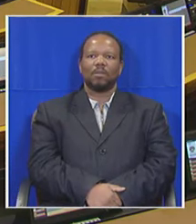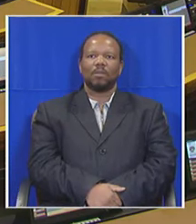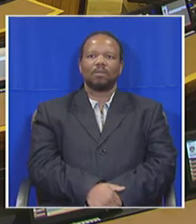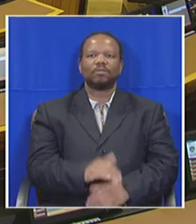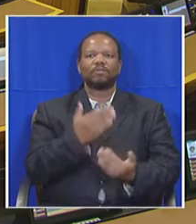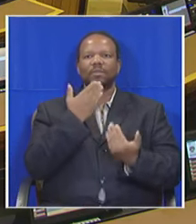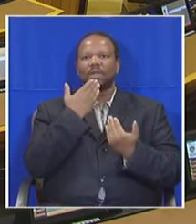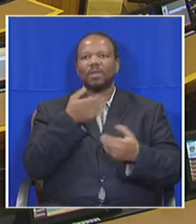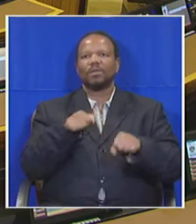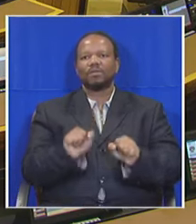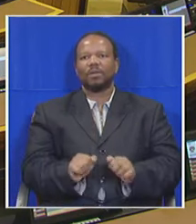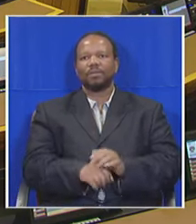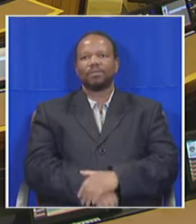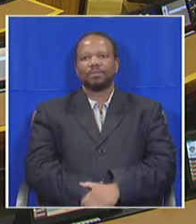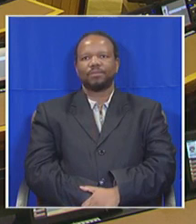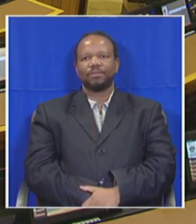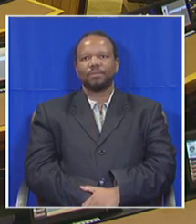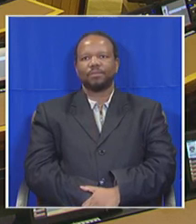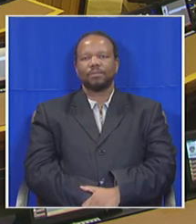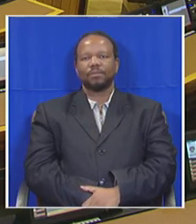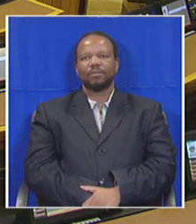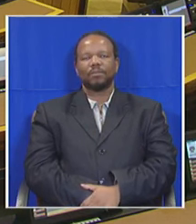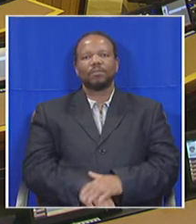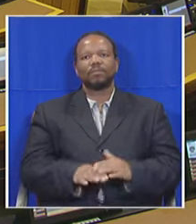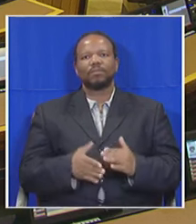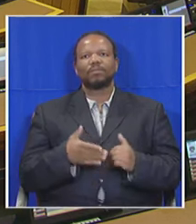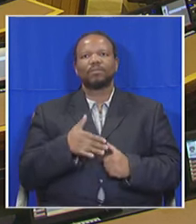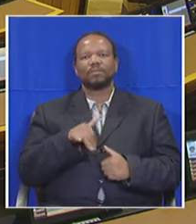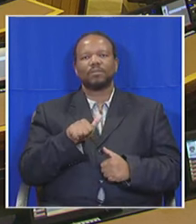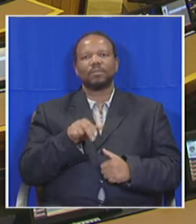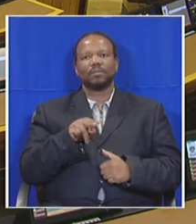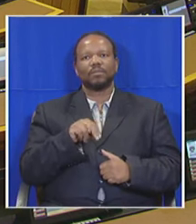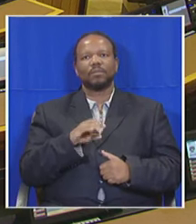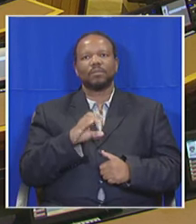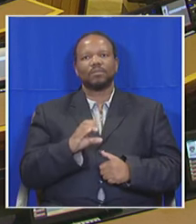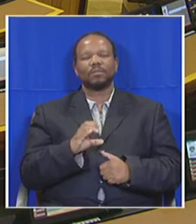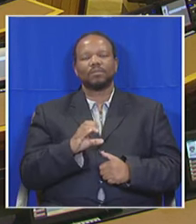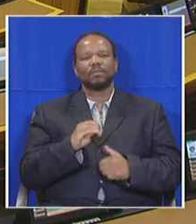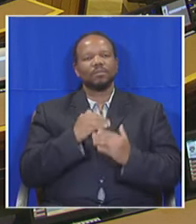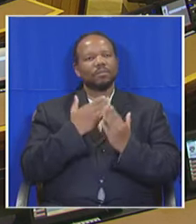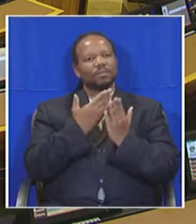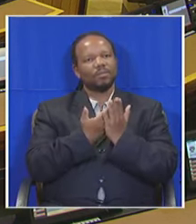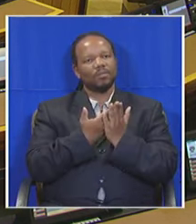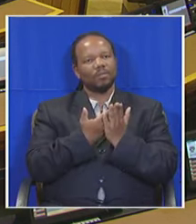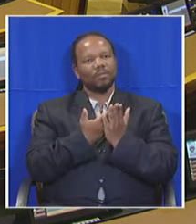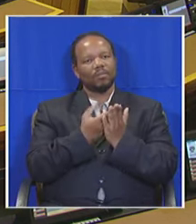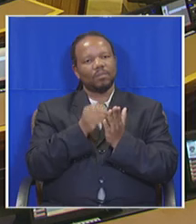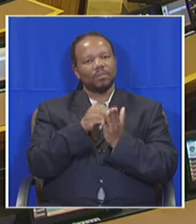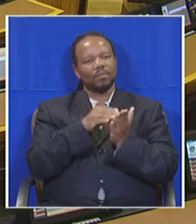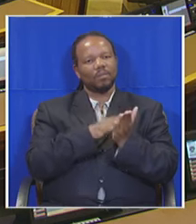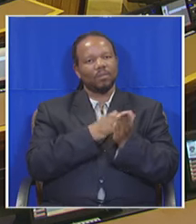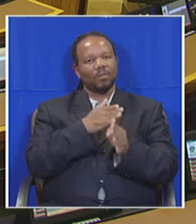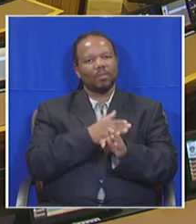Thank you, Chairperson. The African National Congress moves without notice that the House notes that